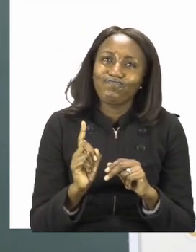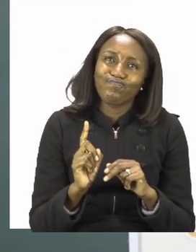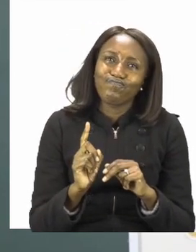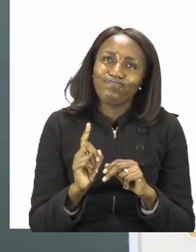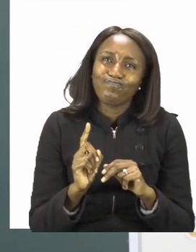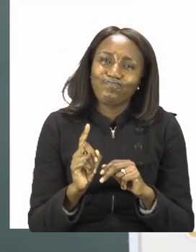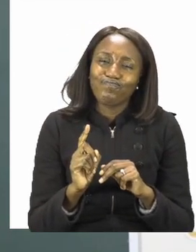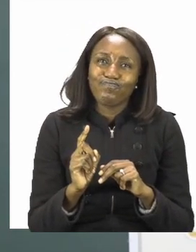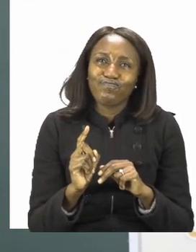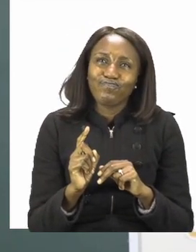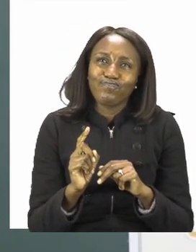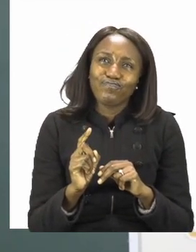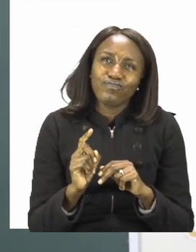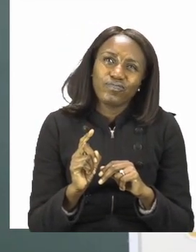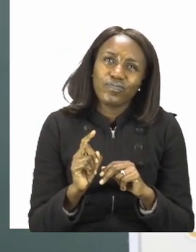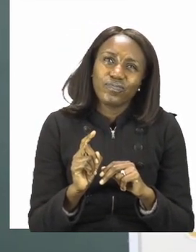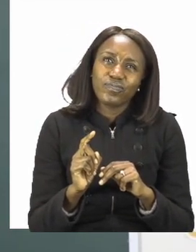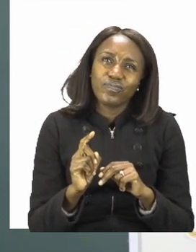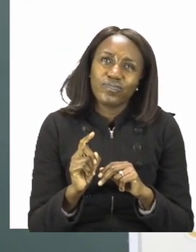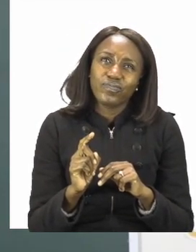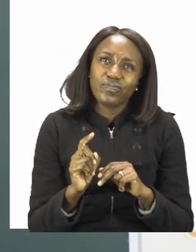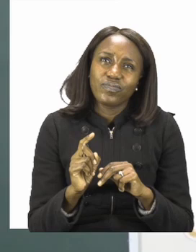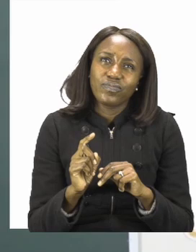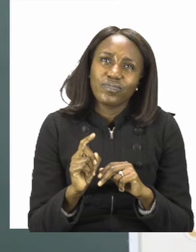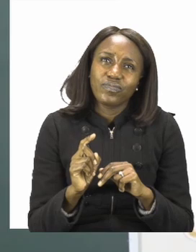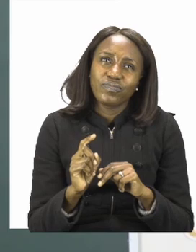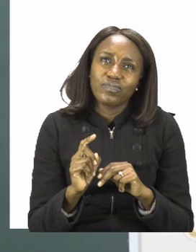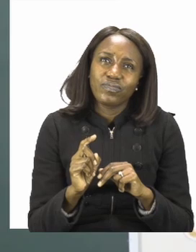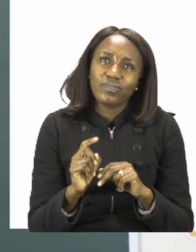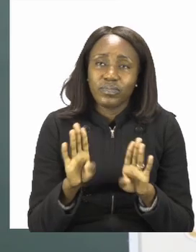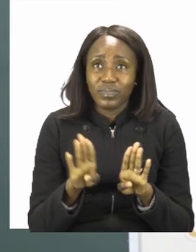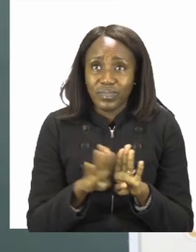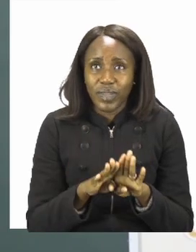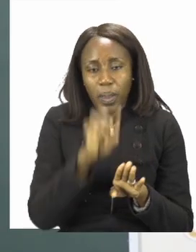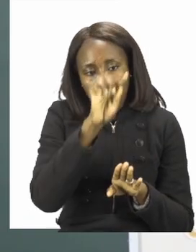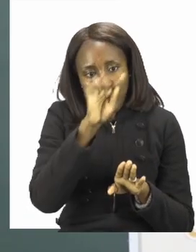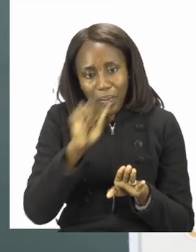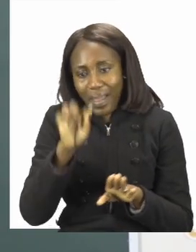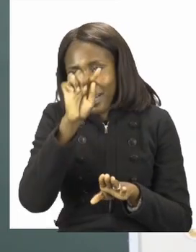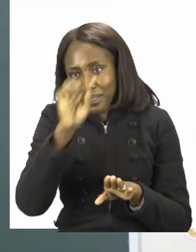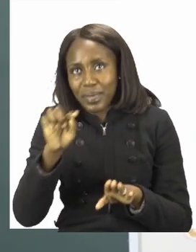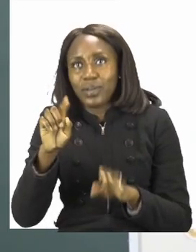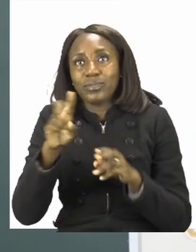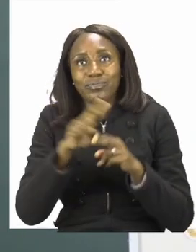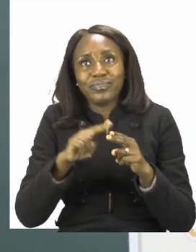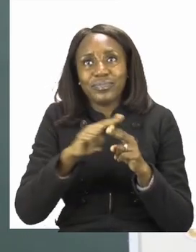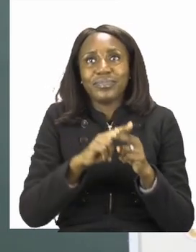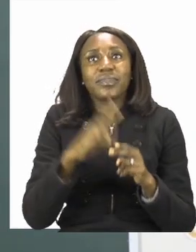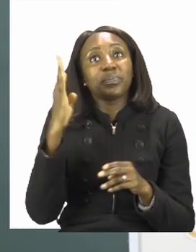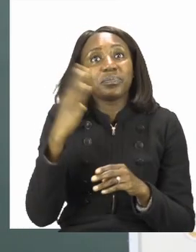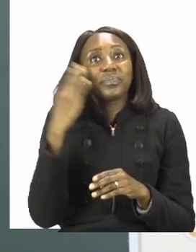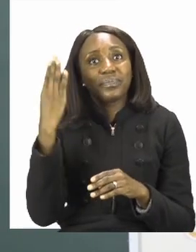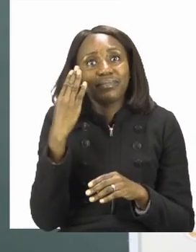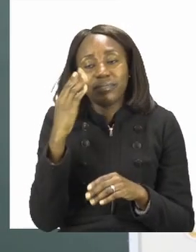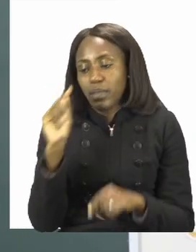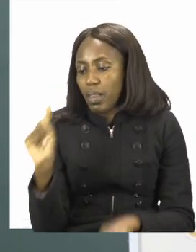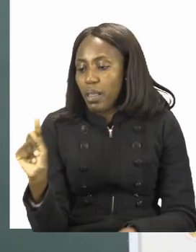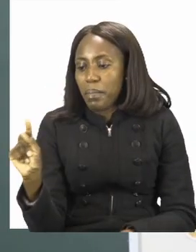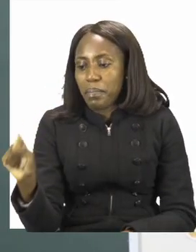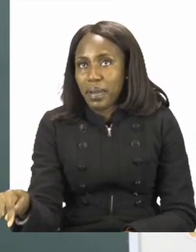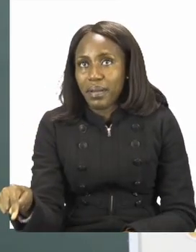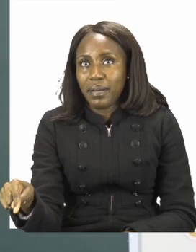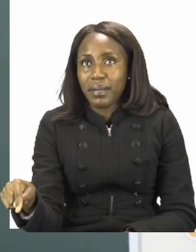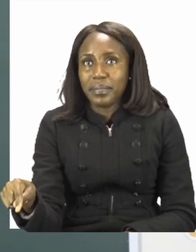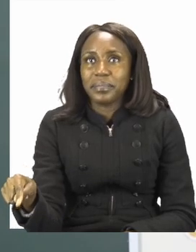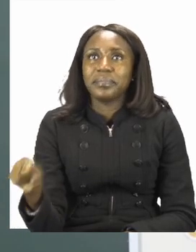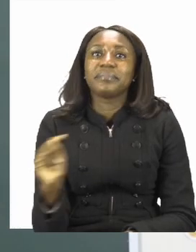to do lines. Little lines with my blue. So I have my blue color.